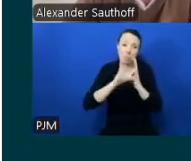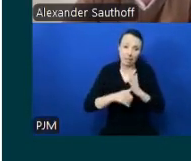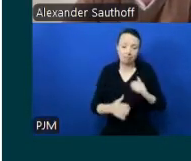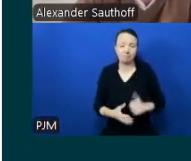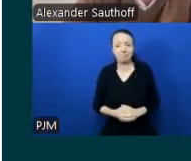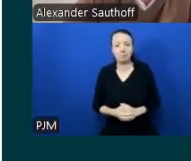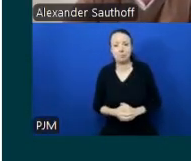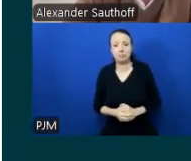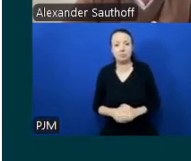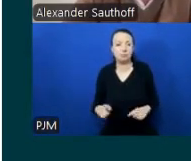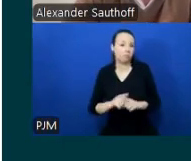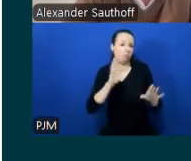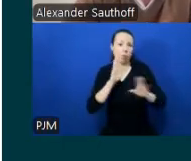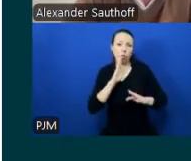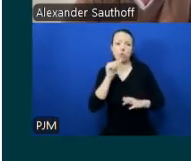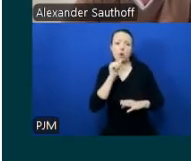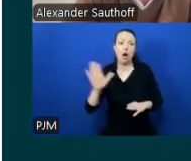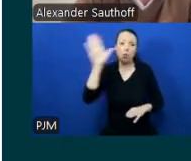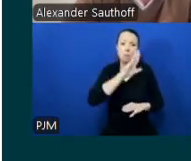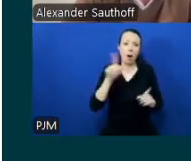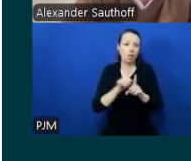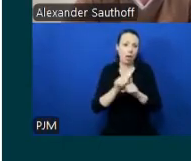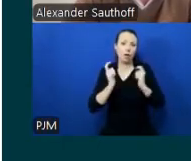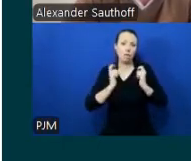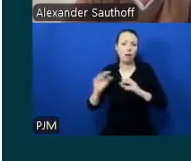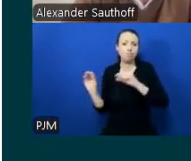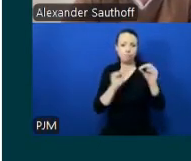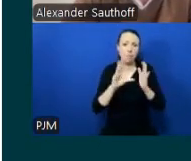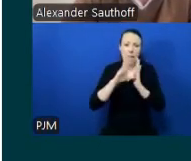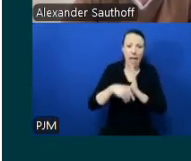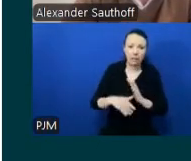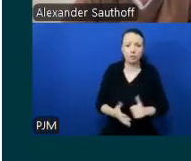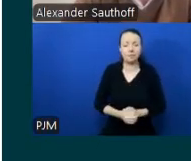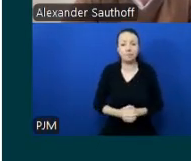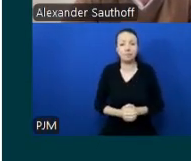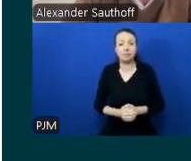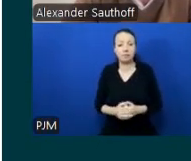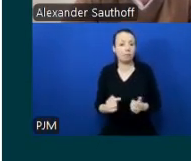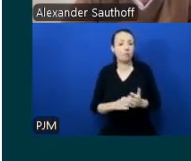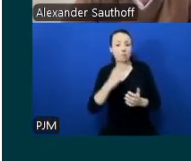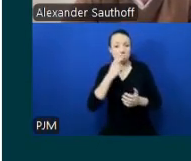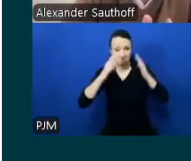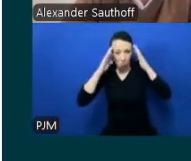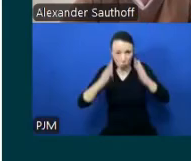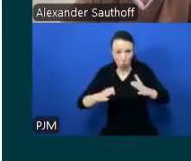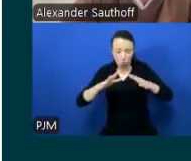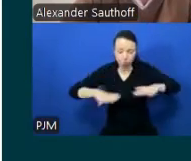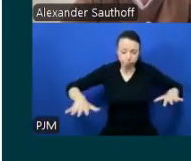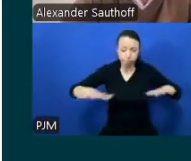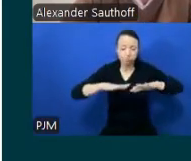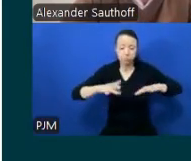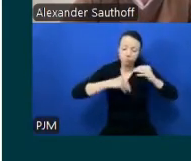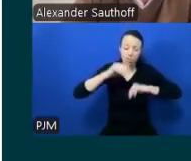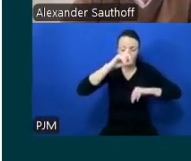across Europe as well. And this concentration of people and infrastructure means that climate risks